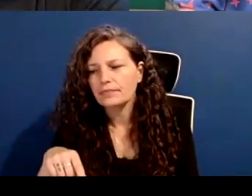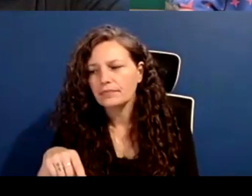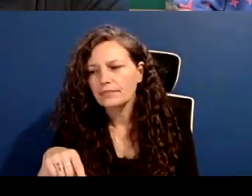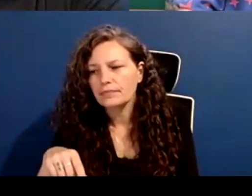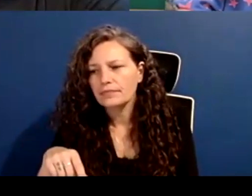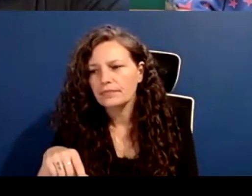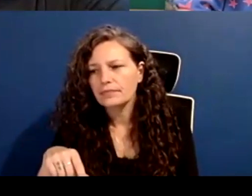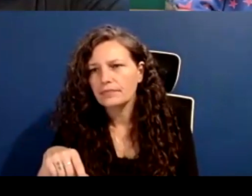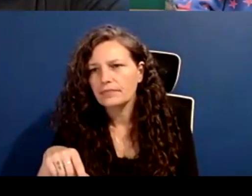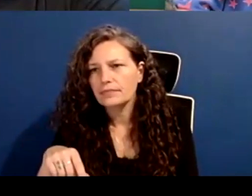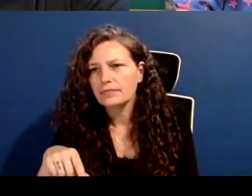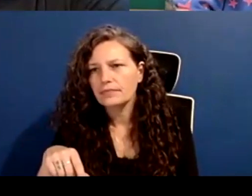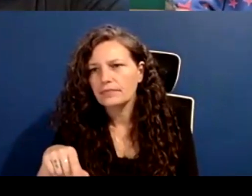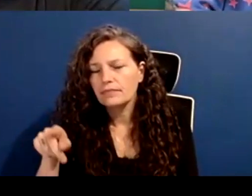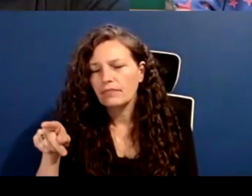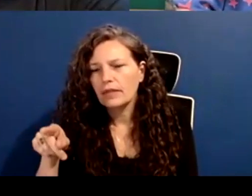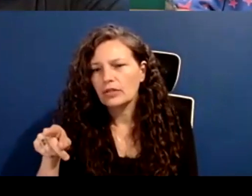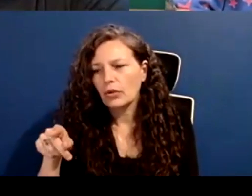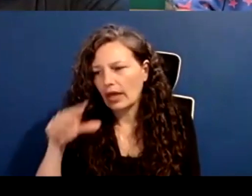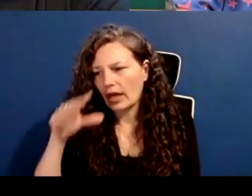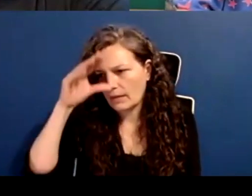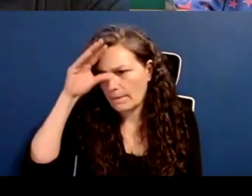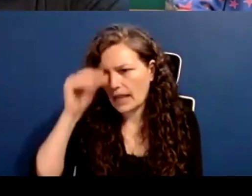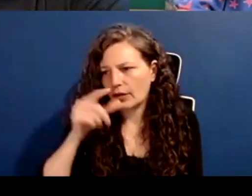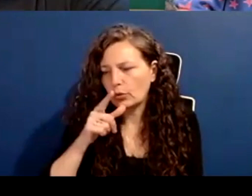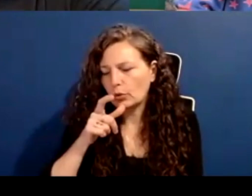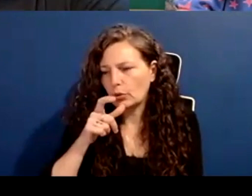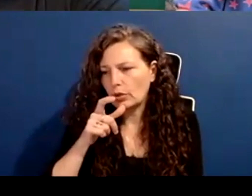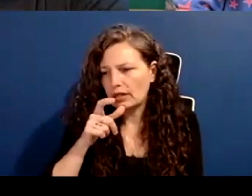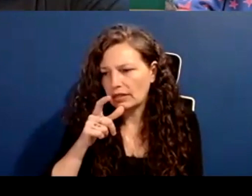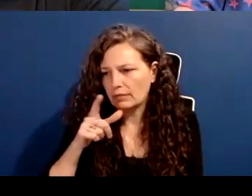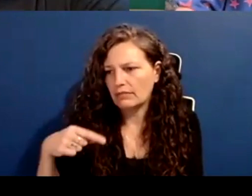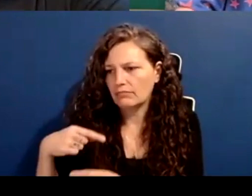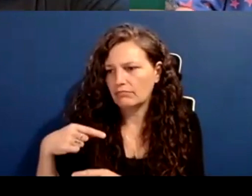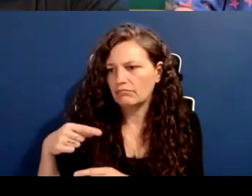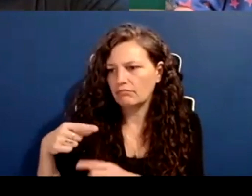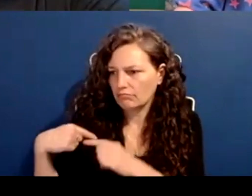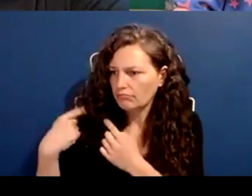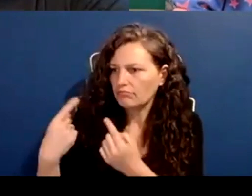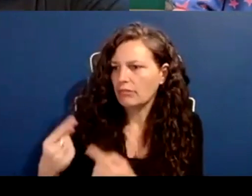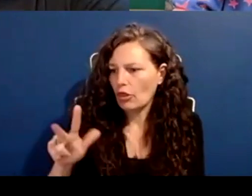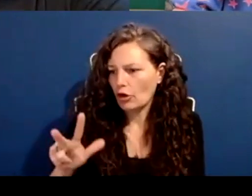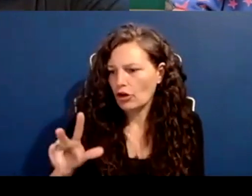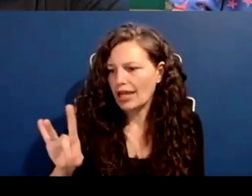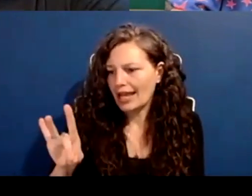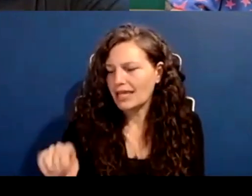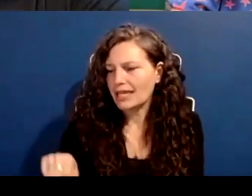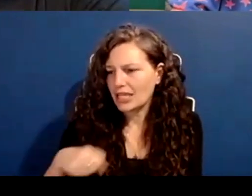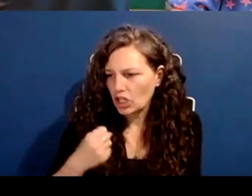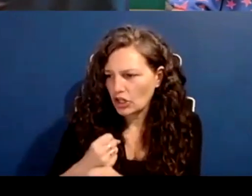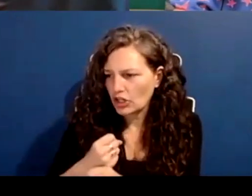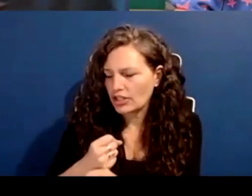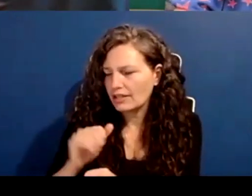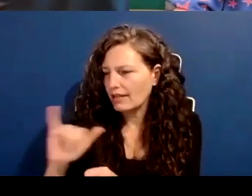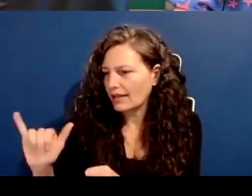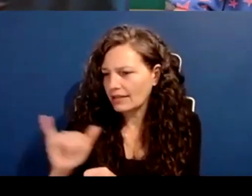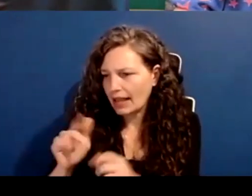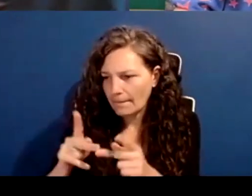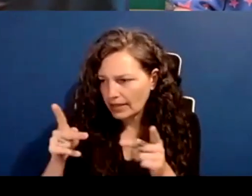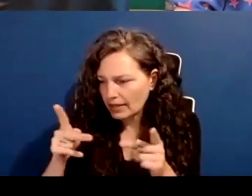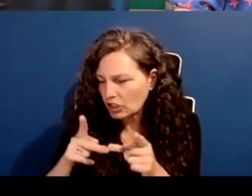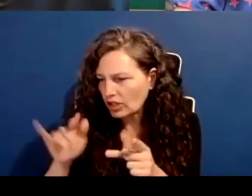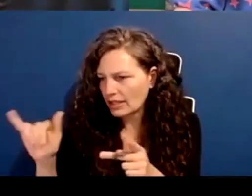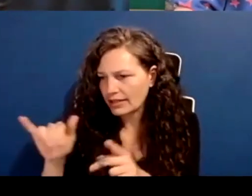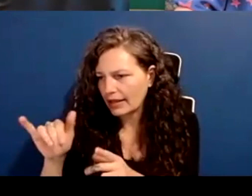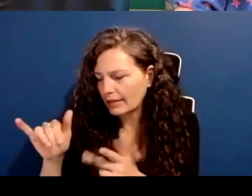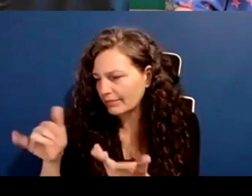he's been in that condition or he's been in that place for 38 years, there's something about his faith and his